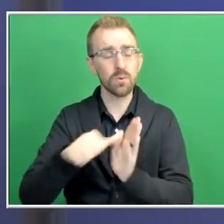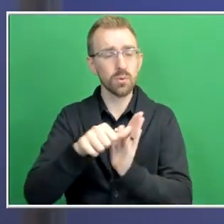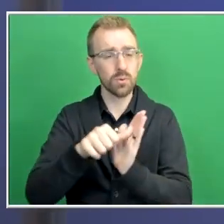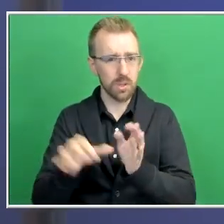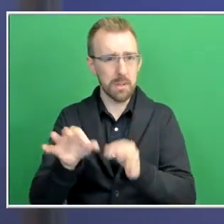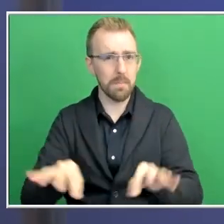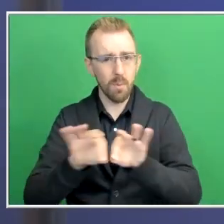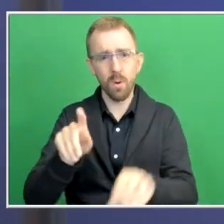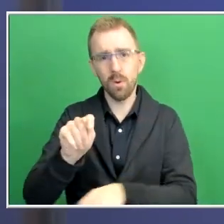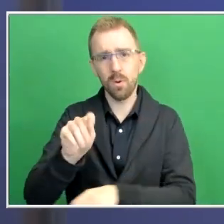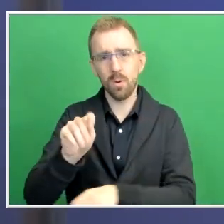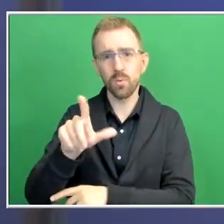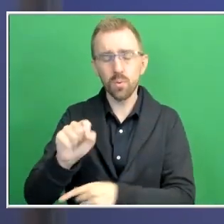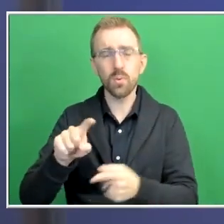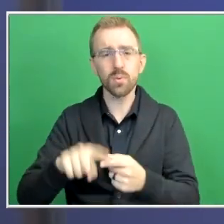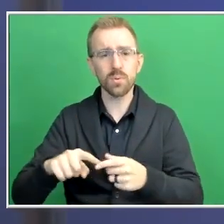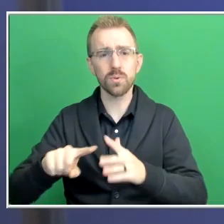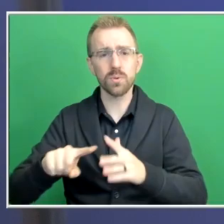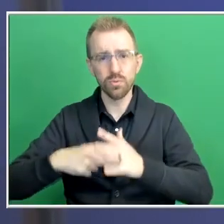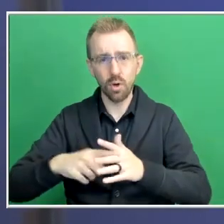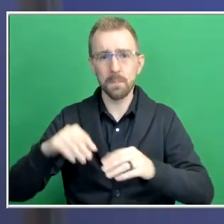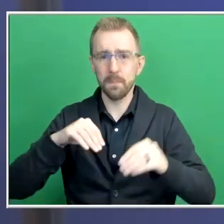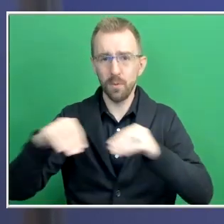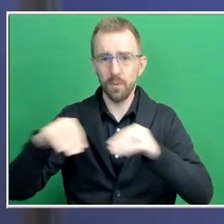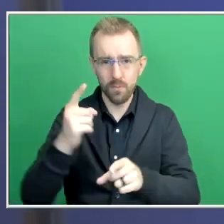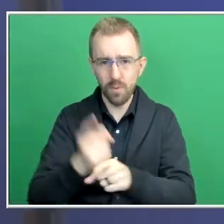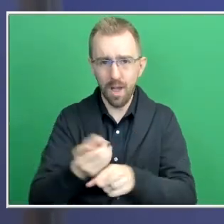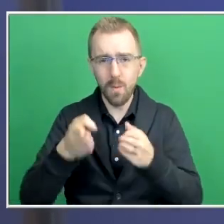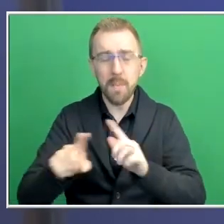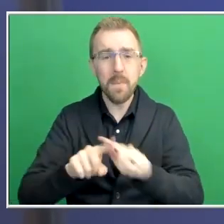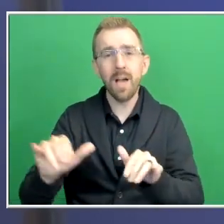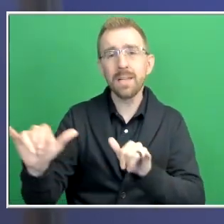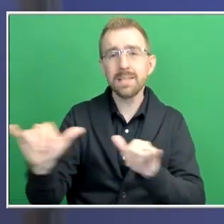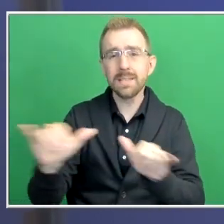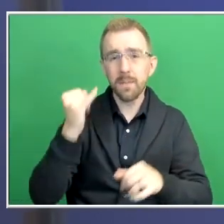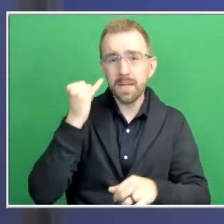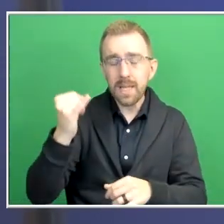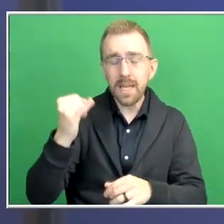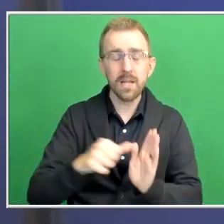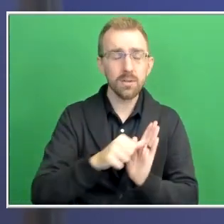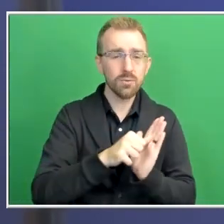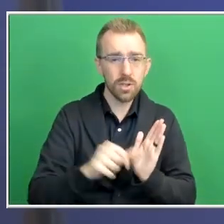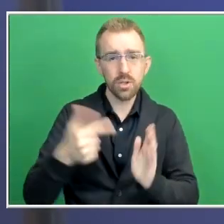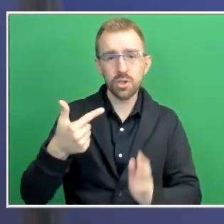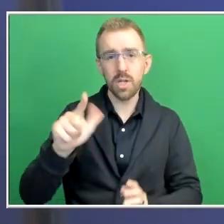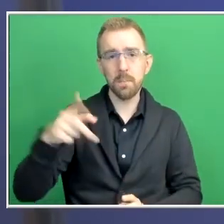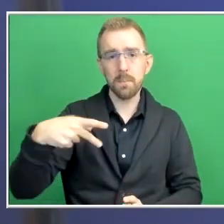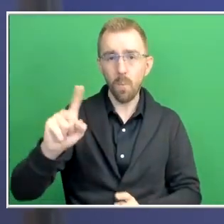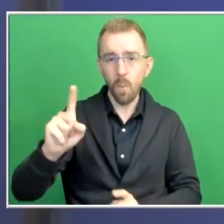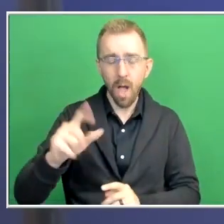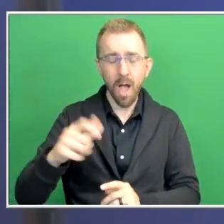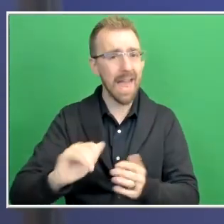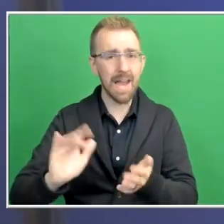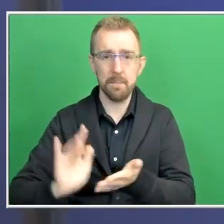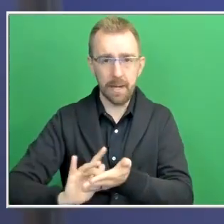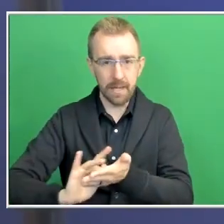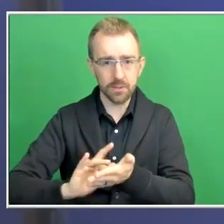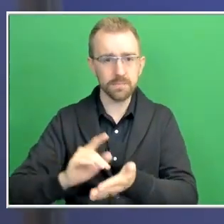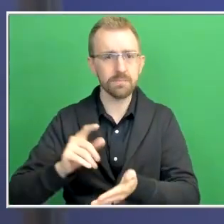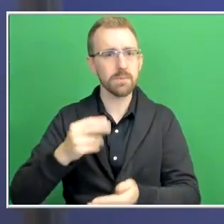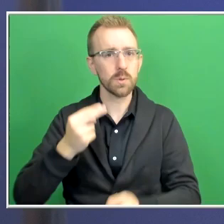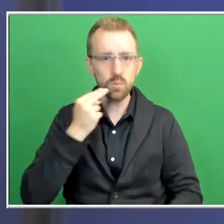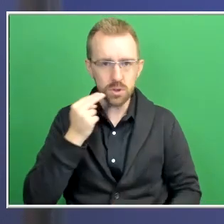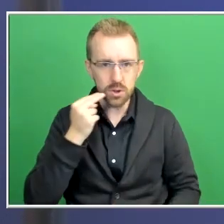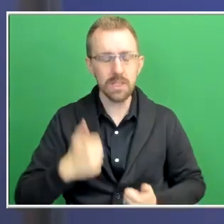to get patients going in the right track. But similar to bariatric surgery, the GLP-1s, any of the medications, nutrition and